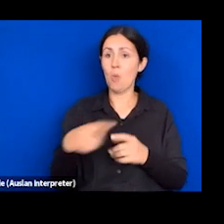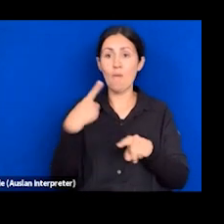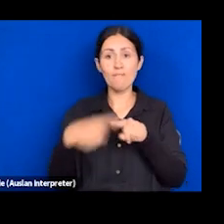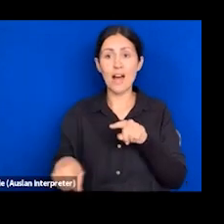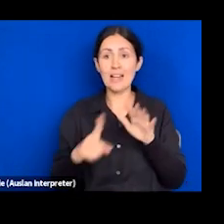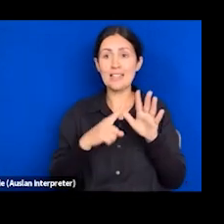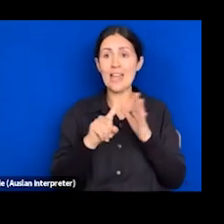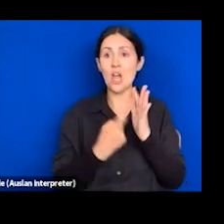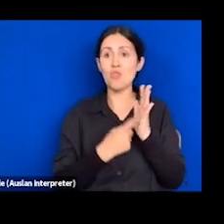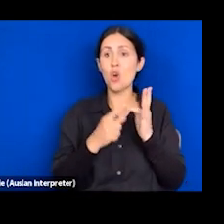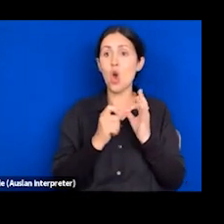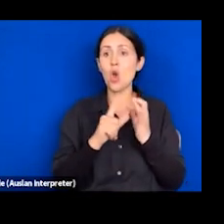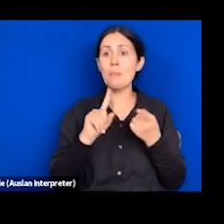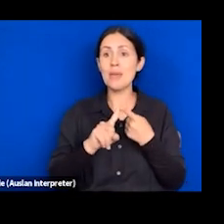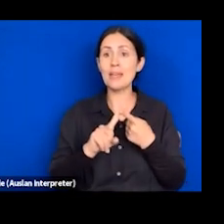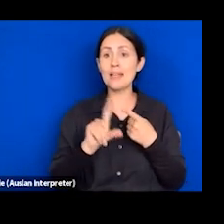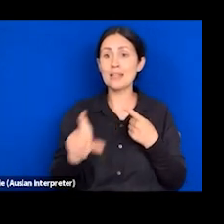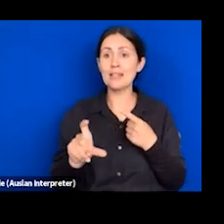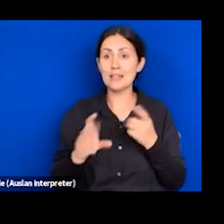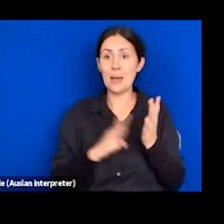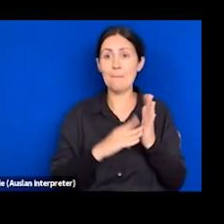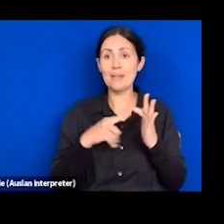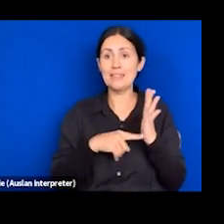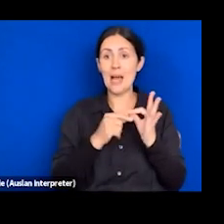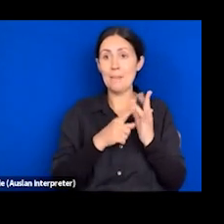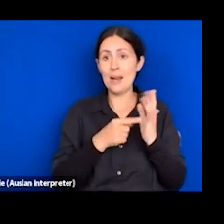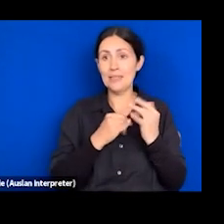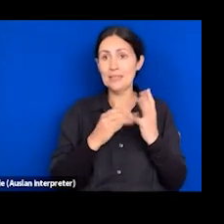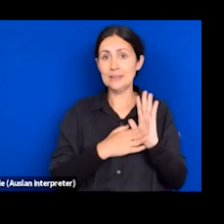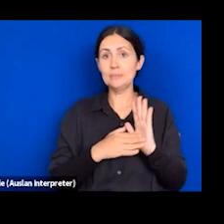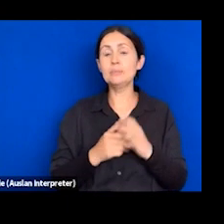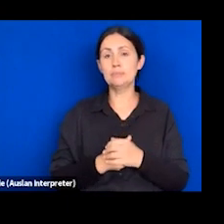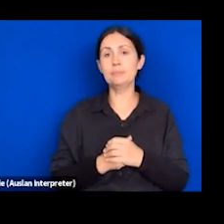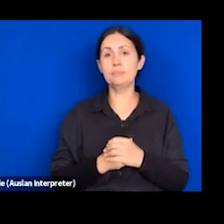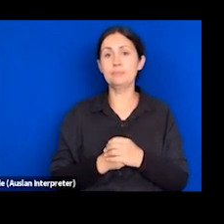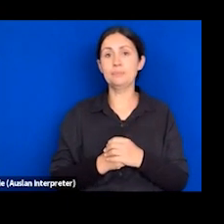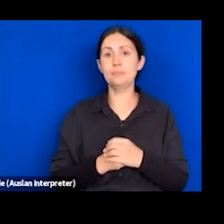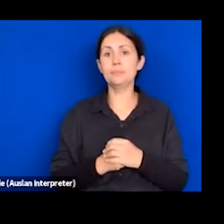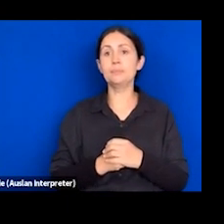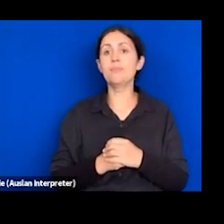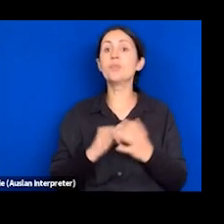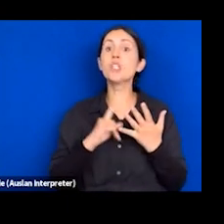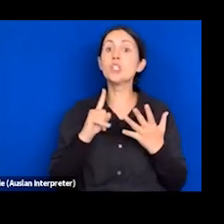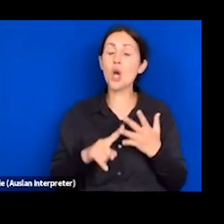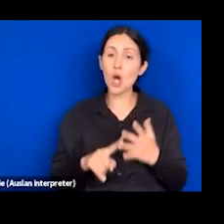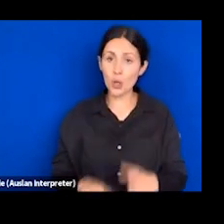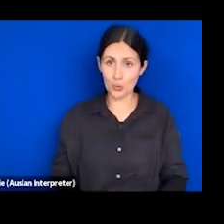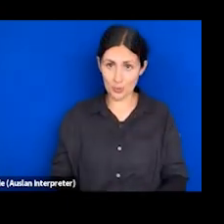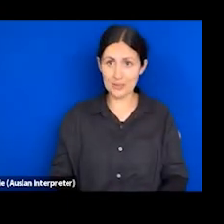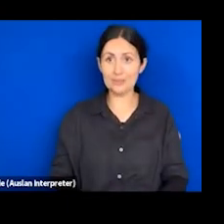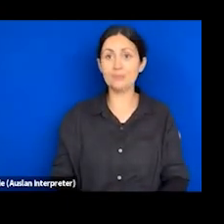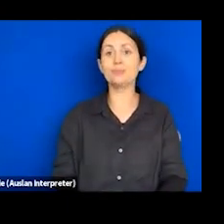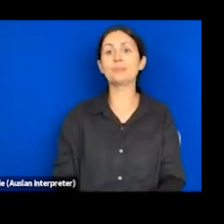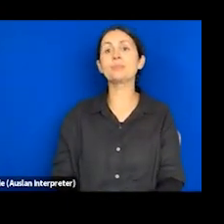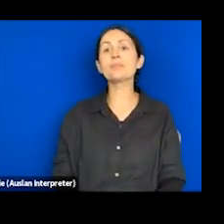aerobic glycolysis, and the action of psychedelics being implicated in this system. So the